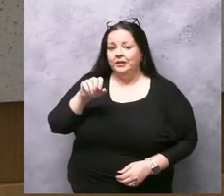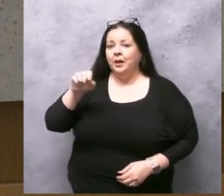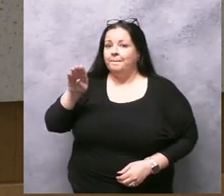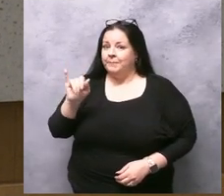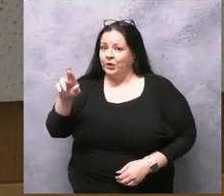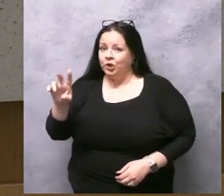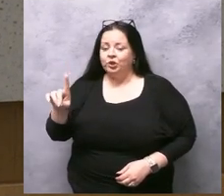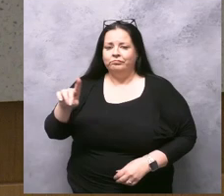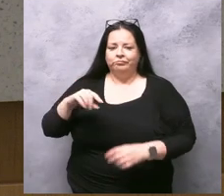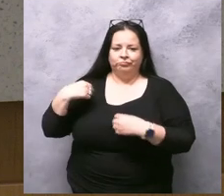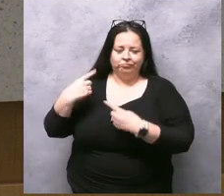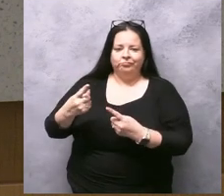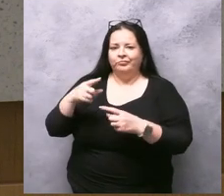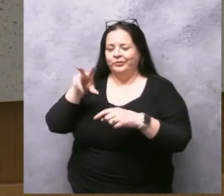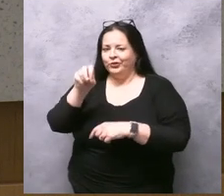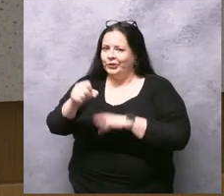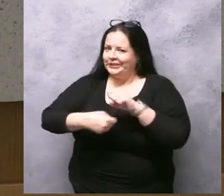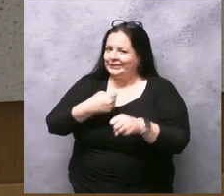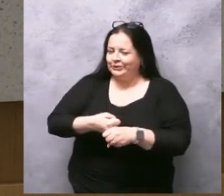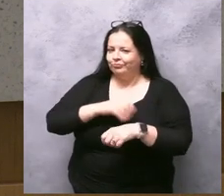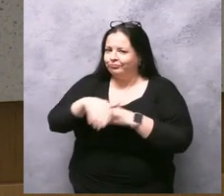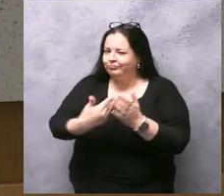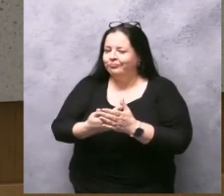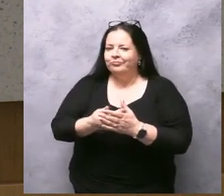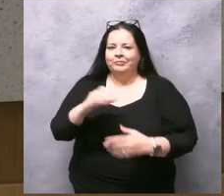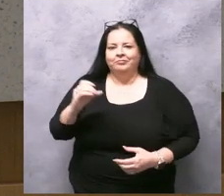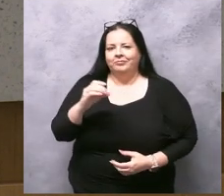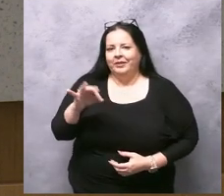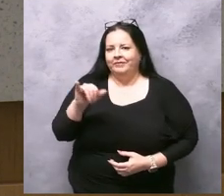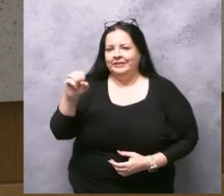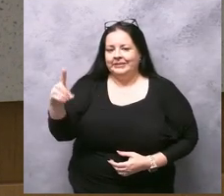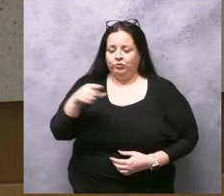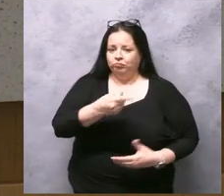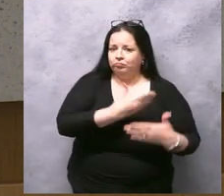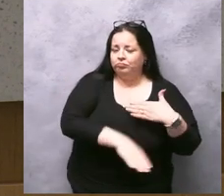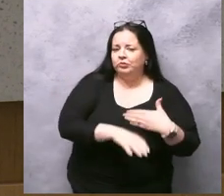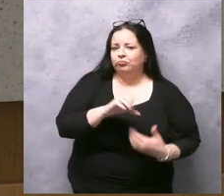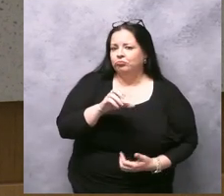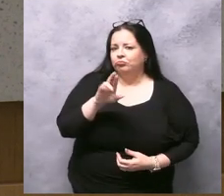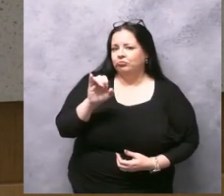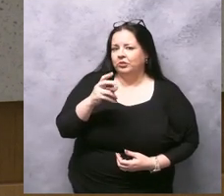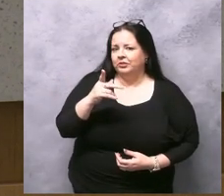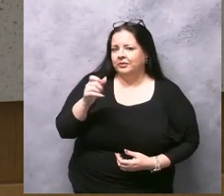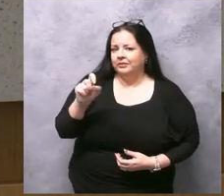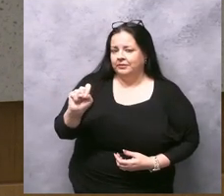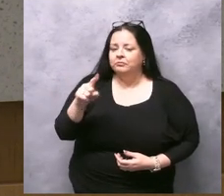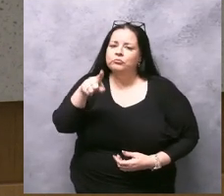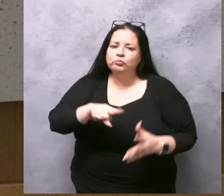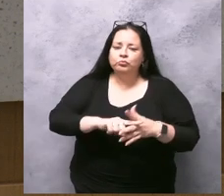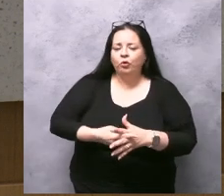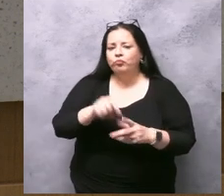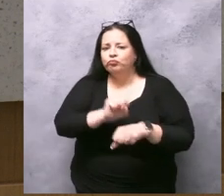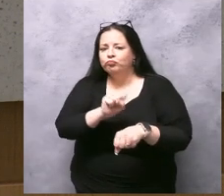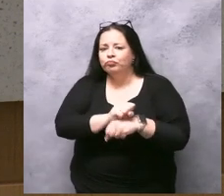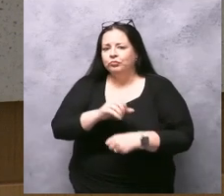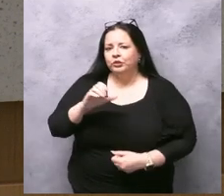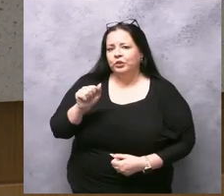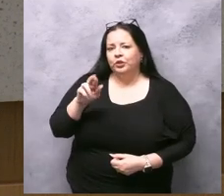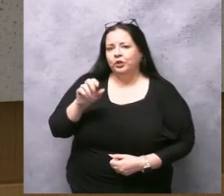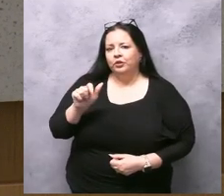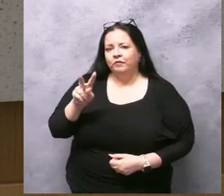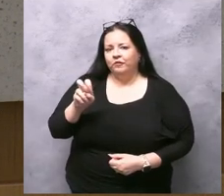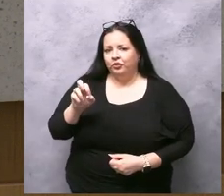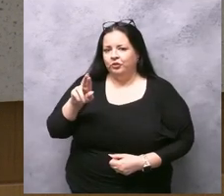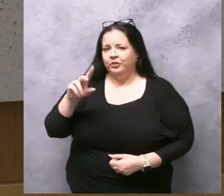in Cypress-Fairbanks ISD. Originally from Crockett, Texas, she began her career as an elementary teacher at Carverdale School